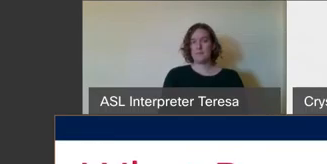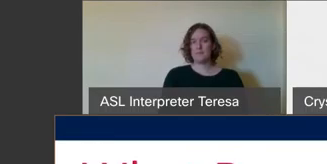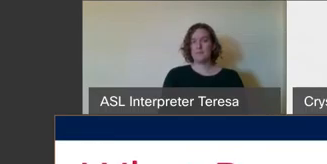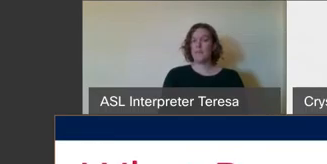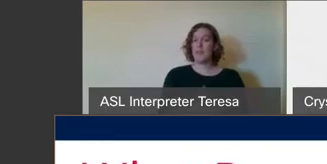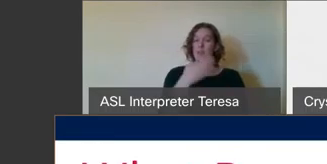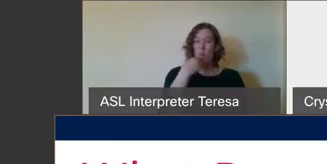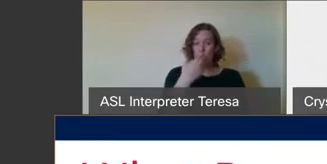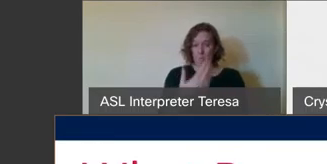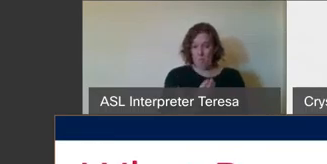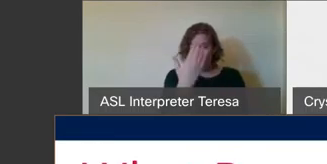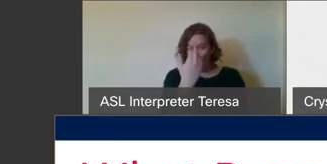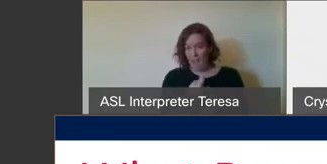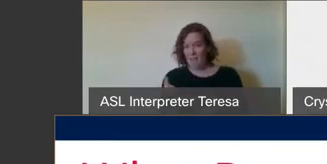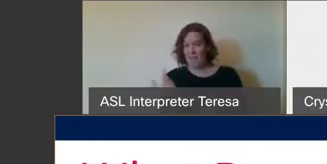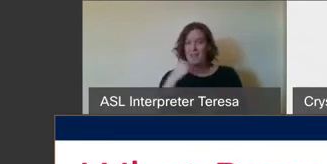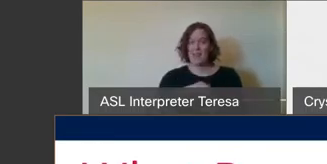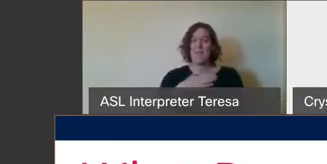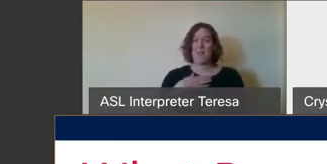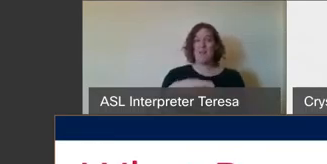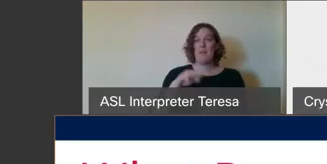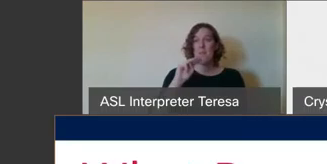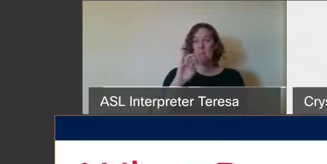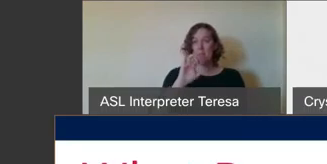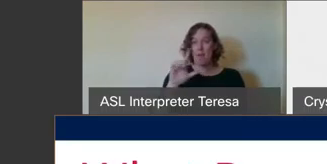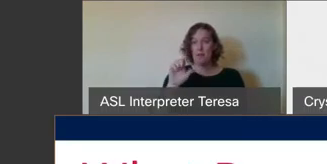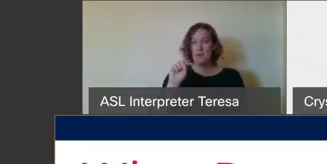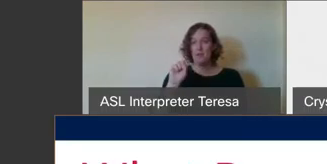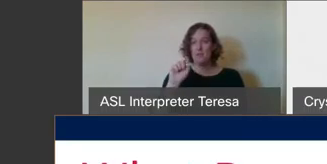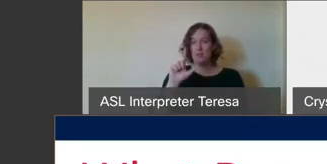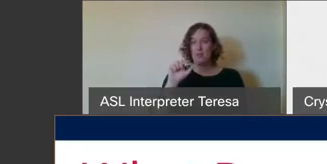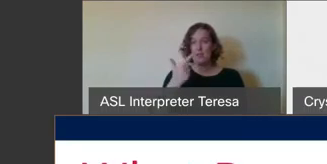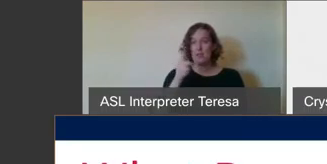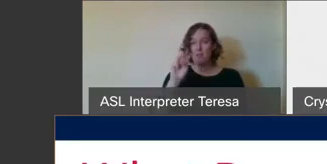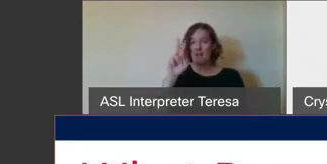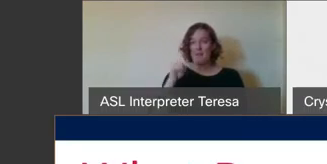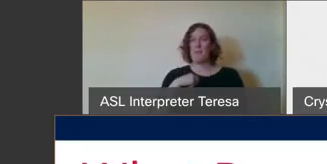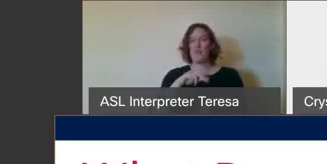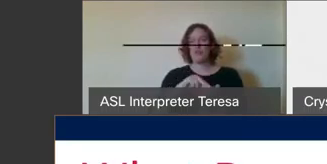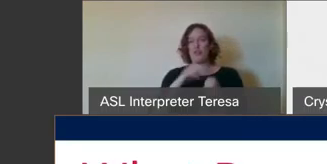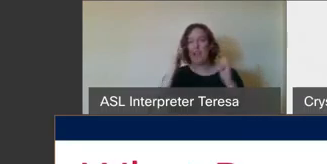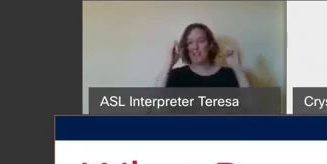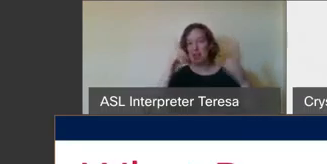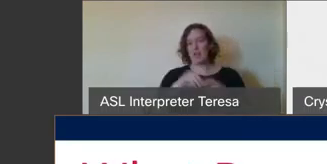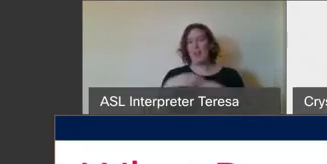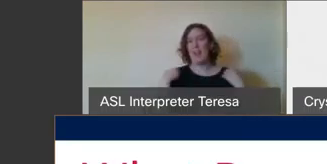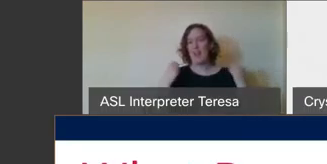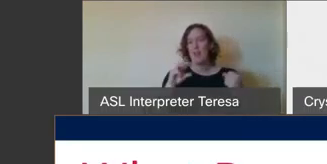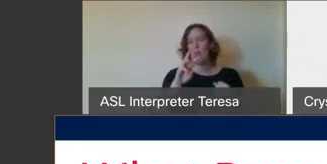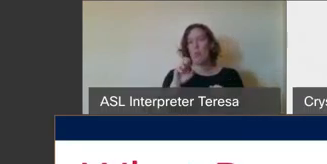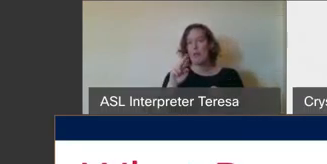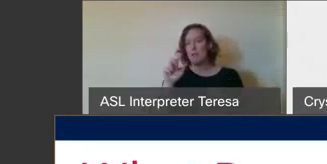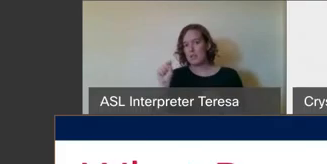Good morning, everyone. Again, I'm Michael Spiegelman, the nurse educator in the Health and Wellness Unit. Let's continue talking about